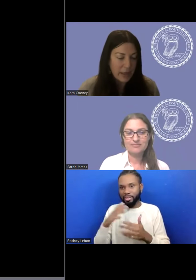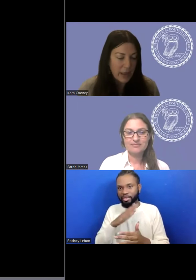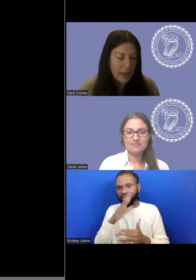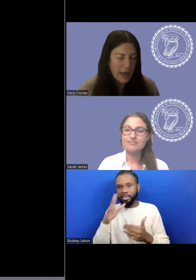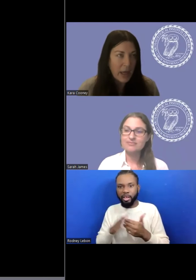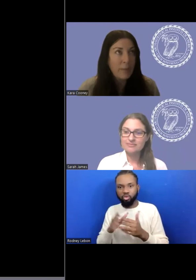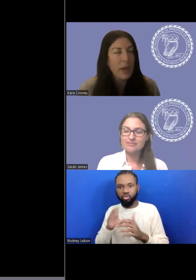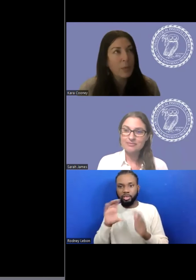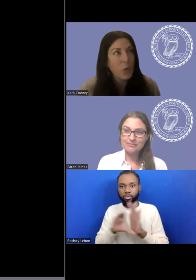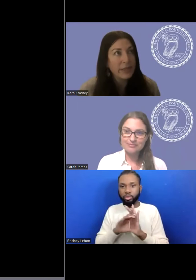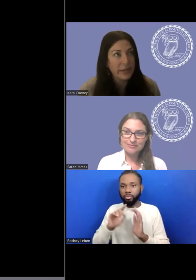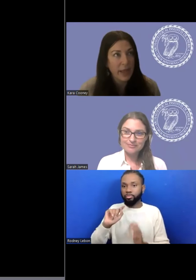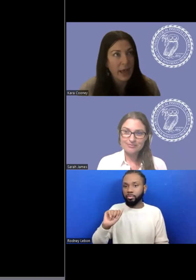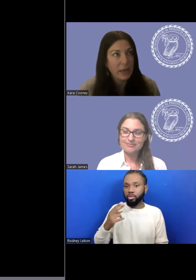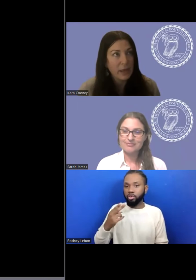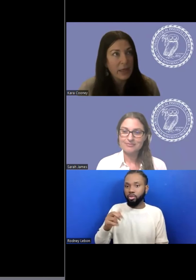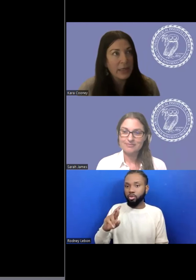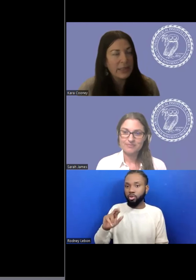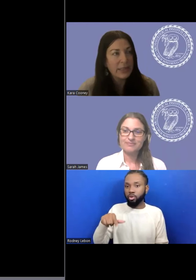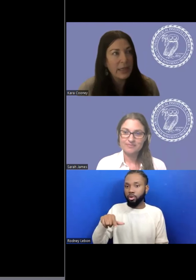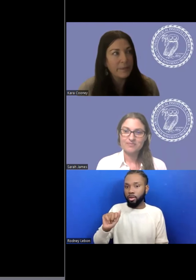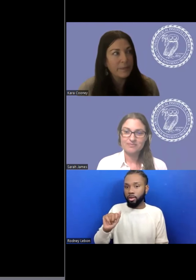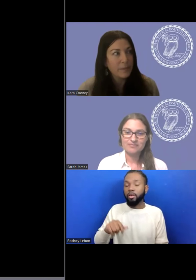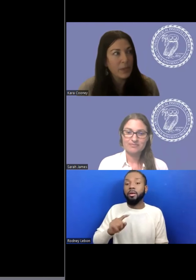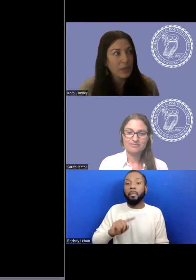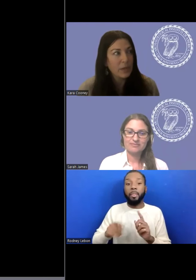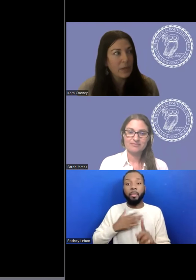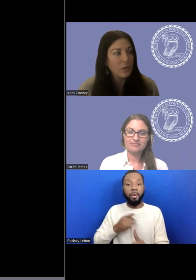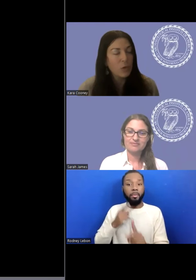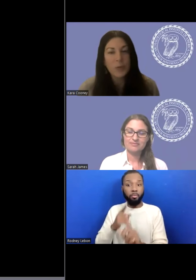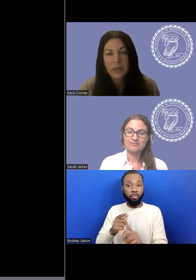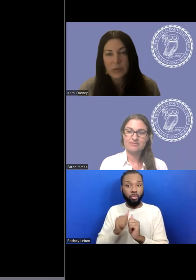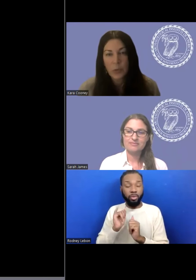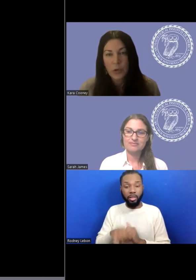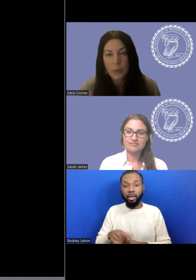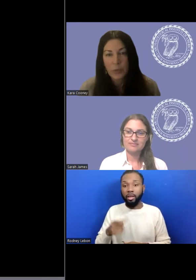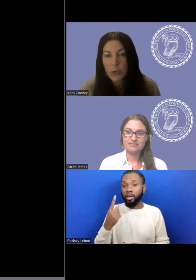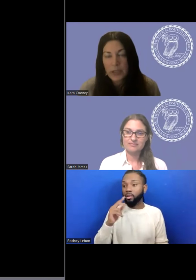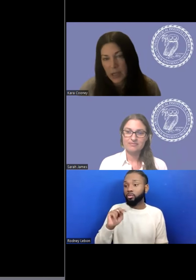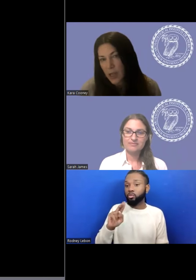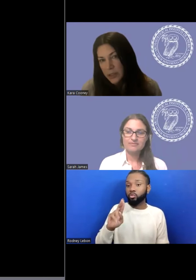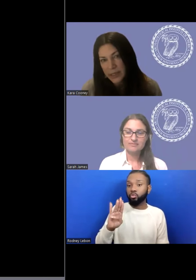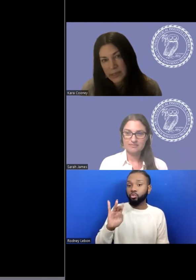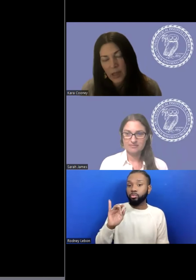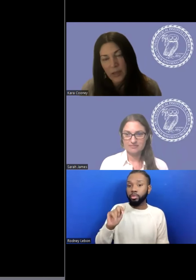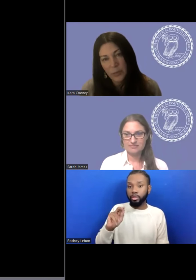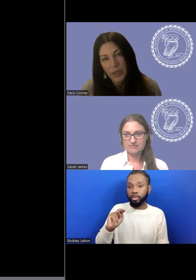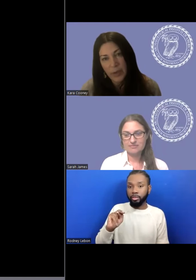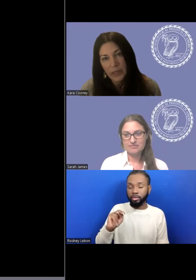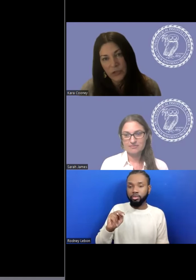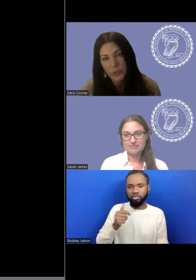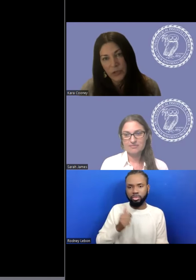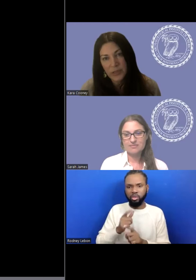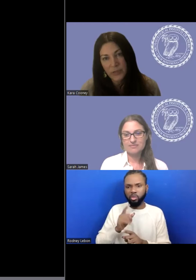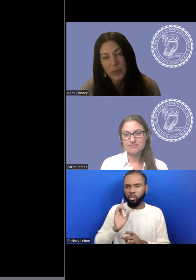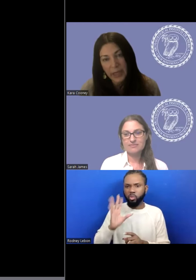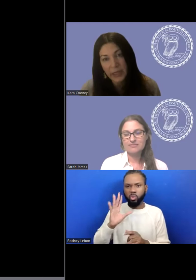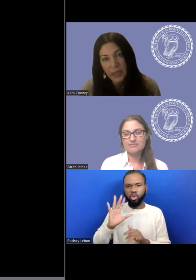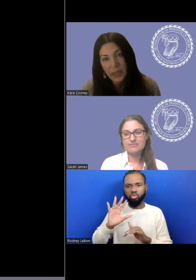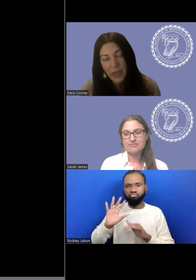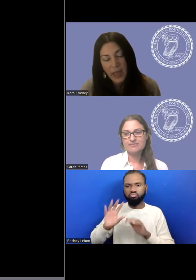And my point in that is that the Nubians were brutally colonized and occupied by Egyptians